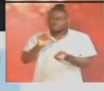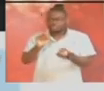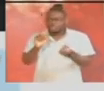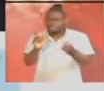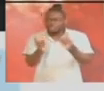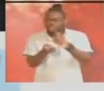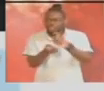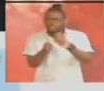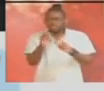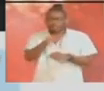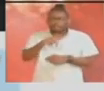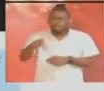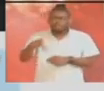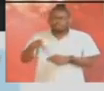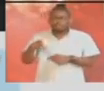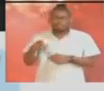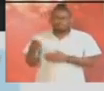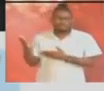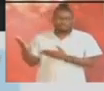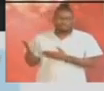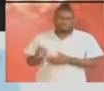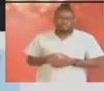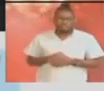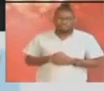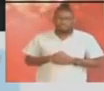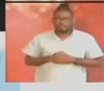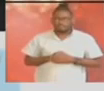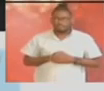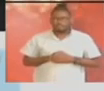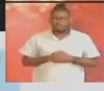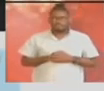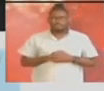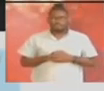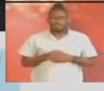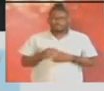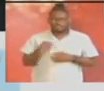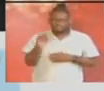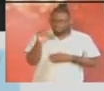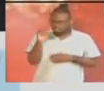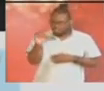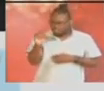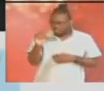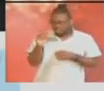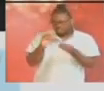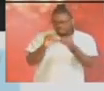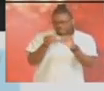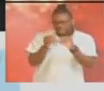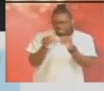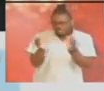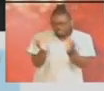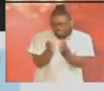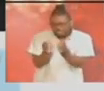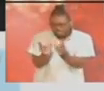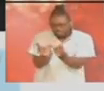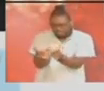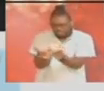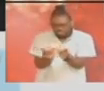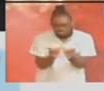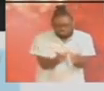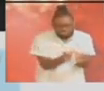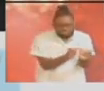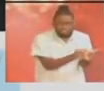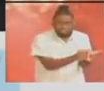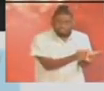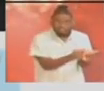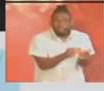yellow. Next slide. So we see the distribution, small numbers, small clusters throughout the country. Next slide. Week 10, we began to